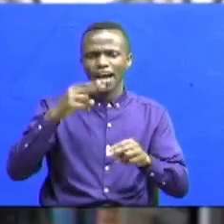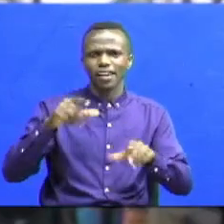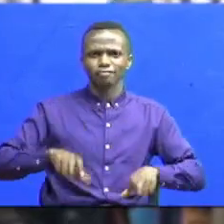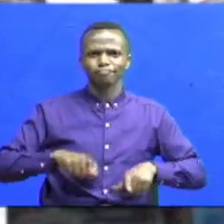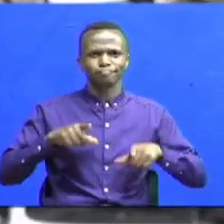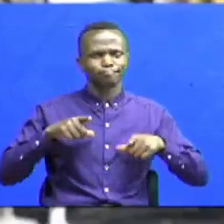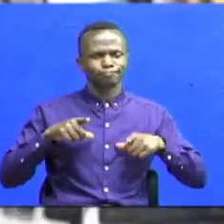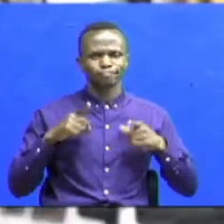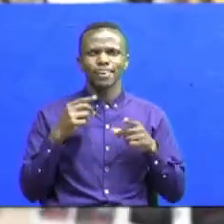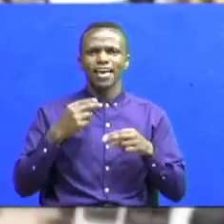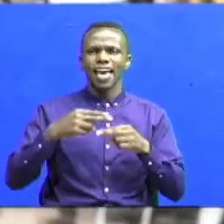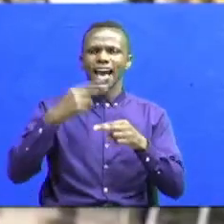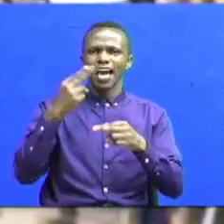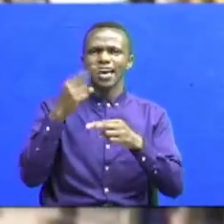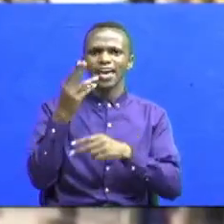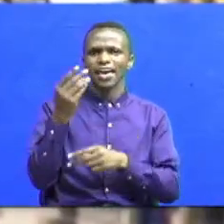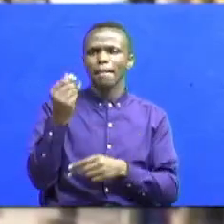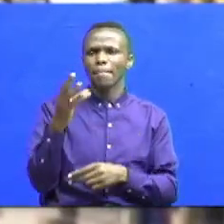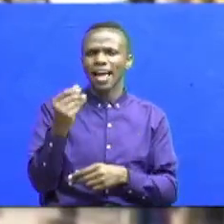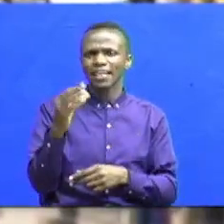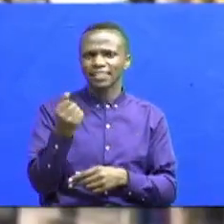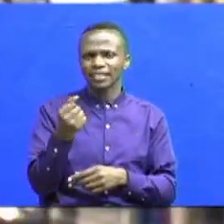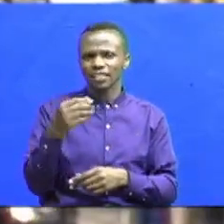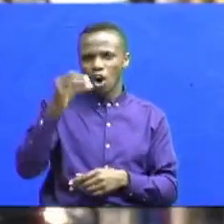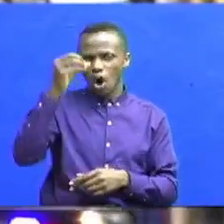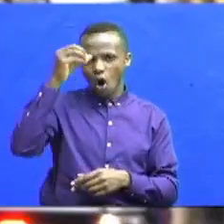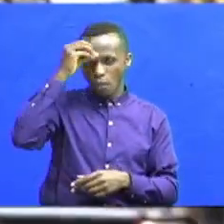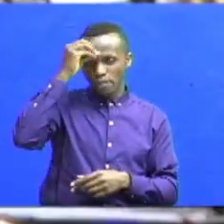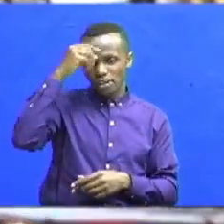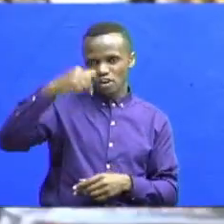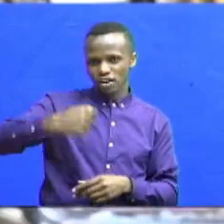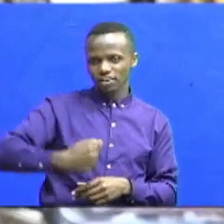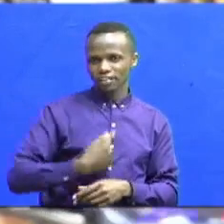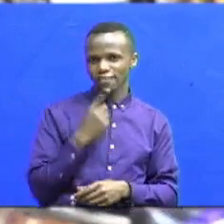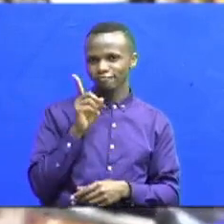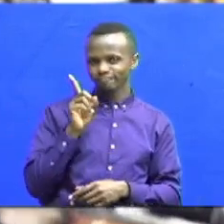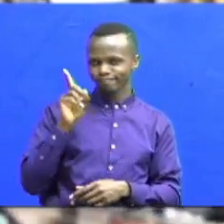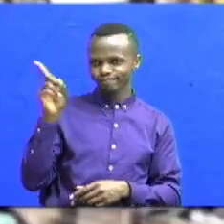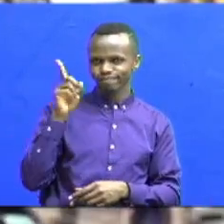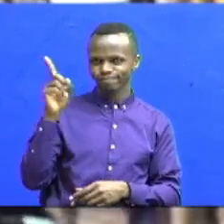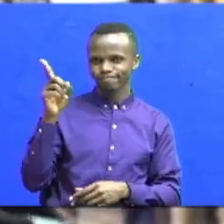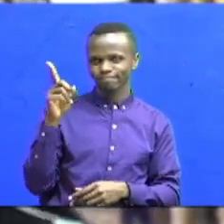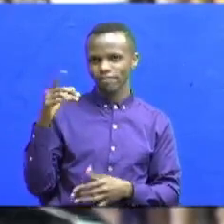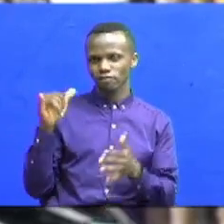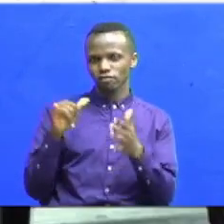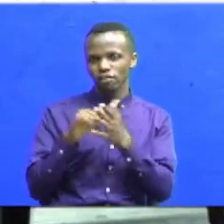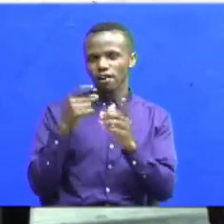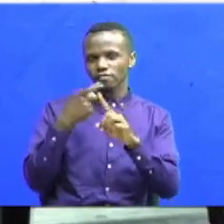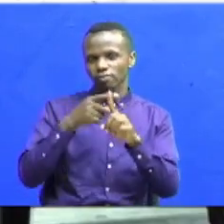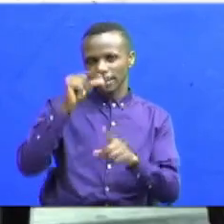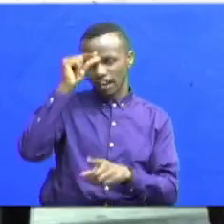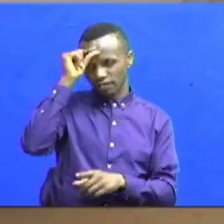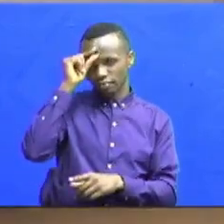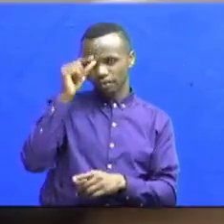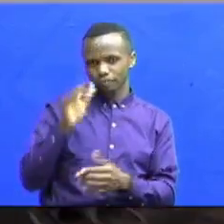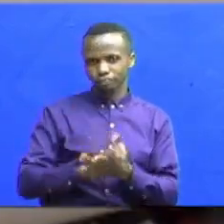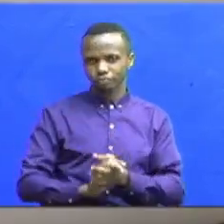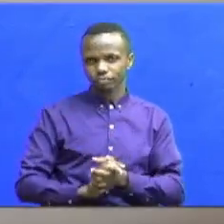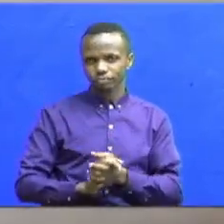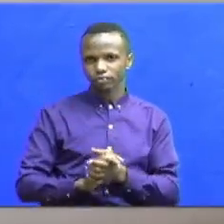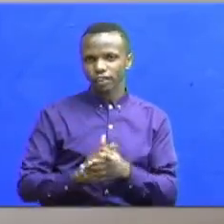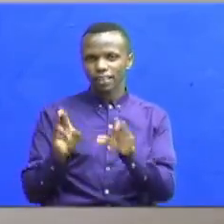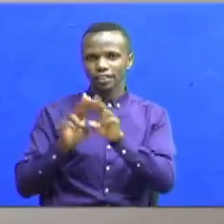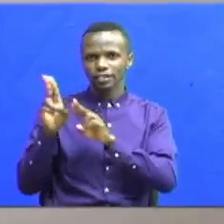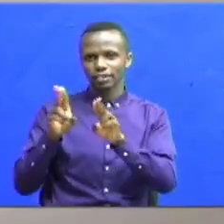real issue. So that's my opinion, that there needs to be dialogue without looking at which side is right and which side is wrong. The transport sector is a